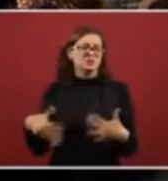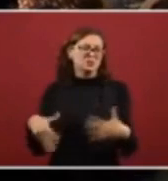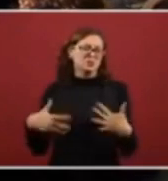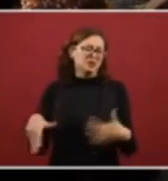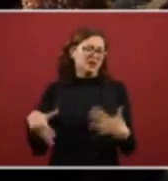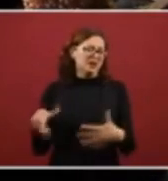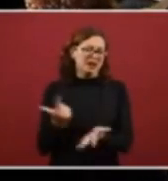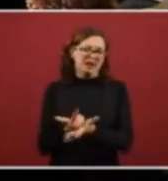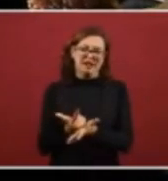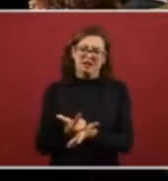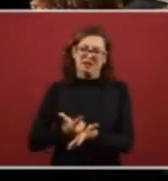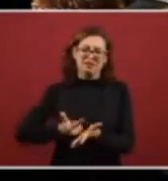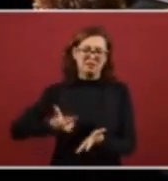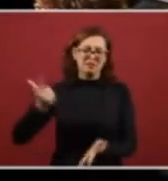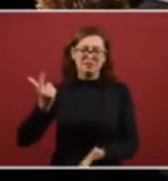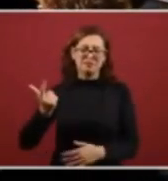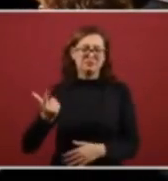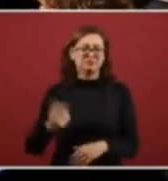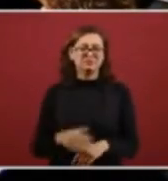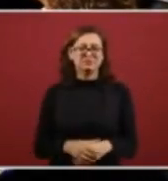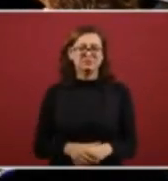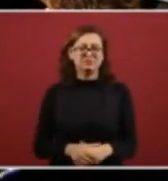were not prevented.